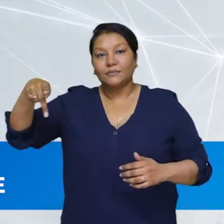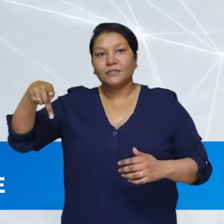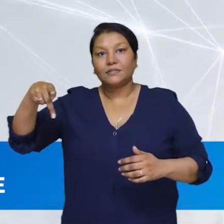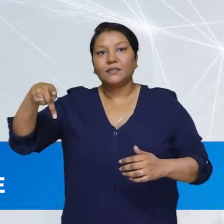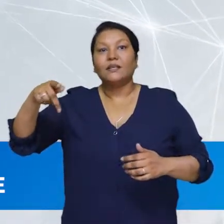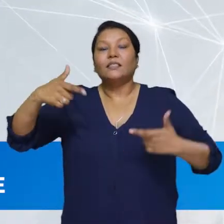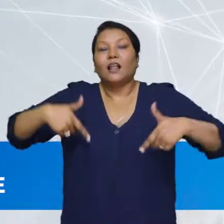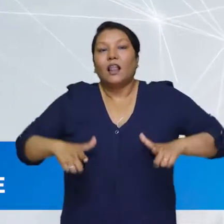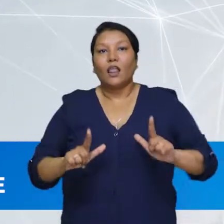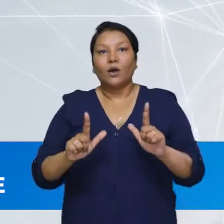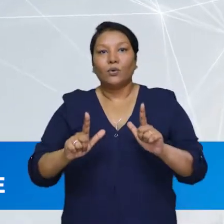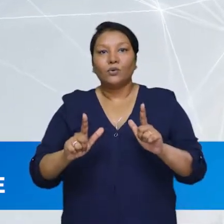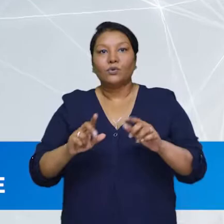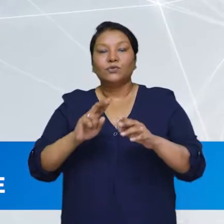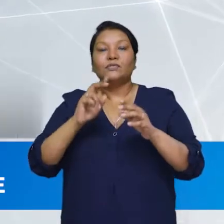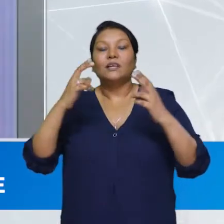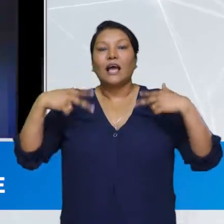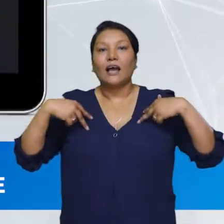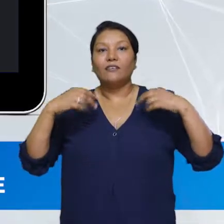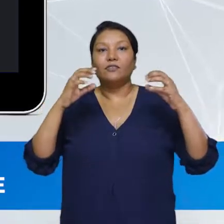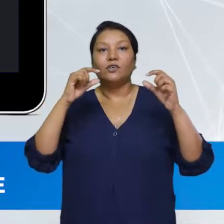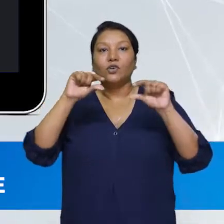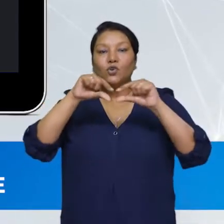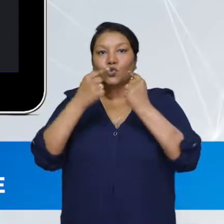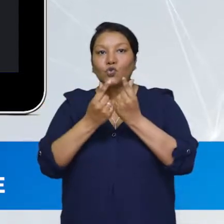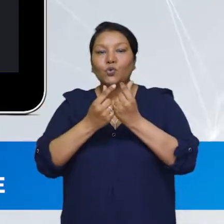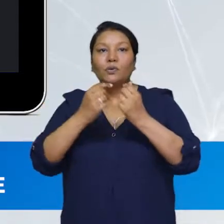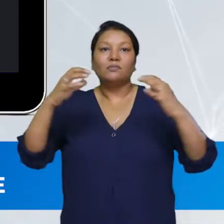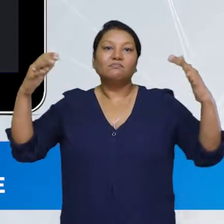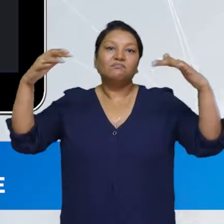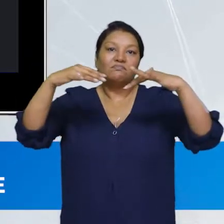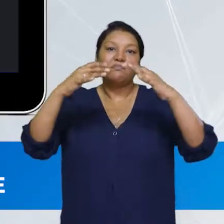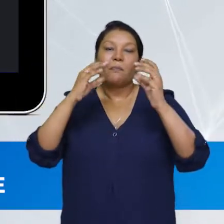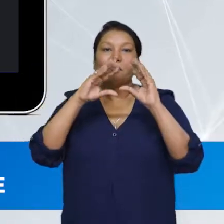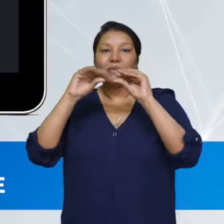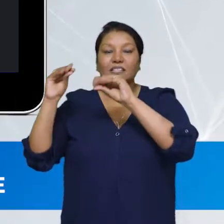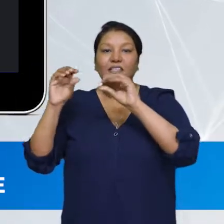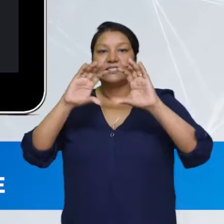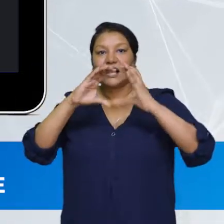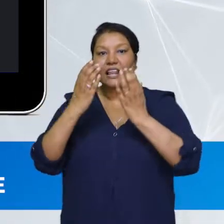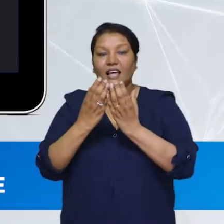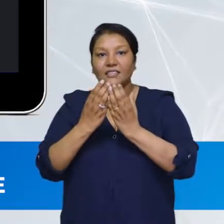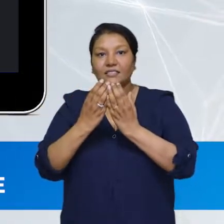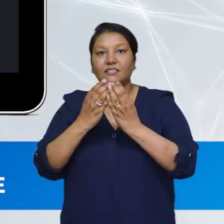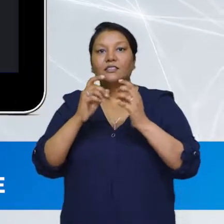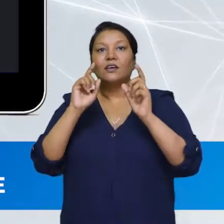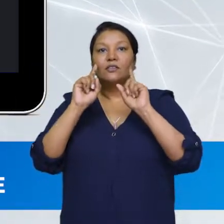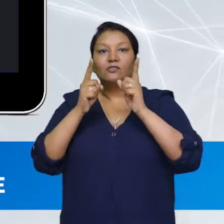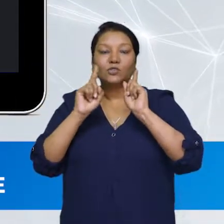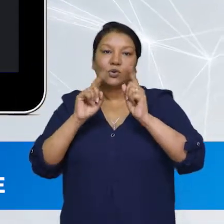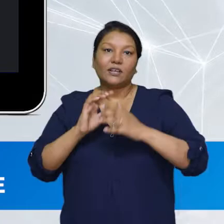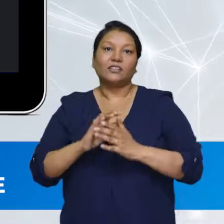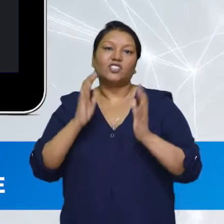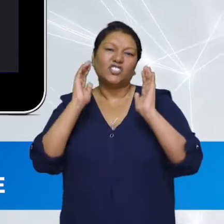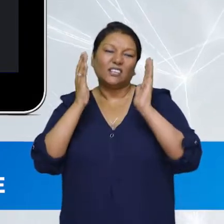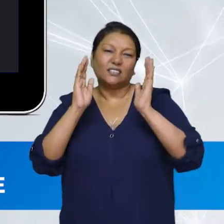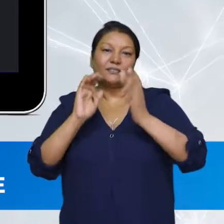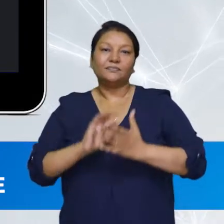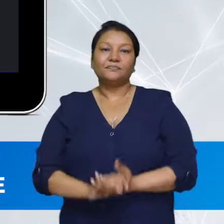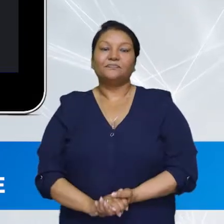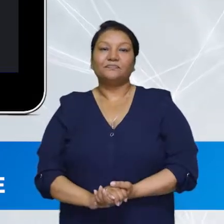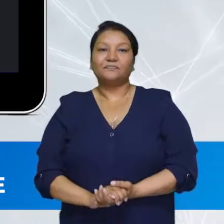are applications or apps that you use to have group calls with one or more persons for online classes